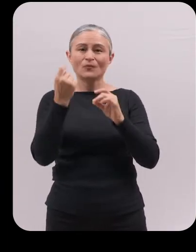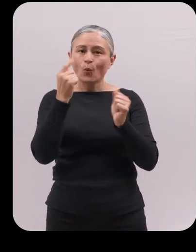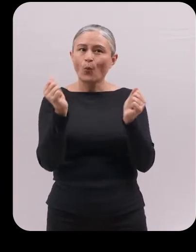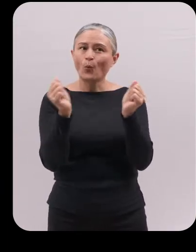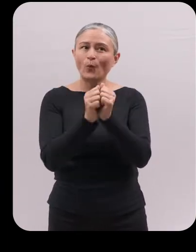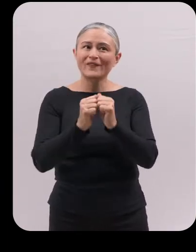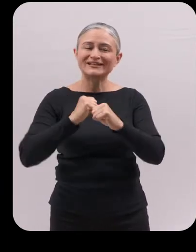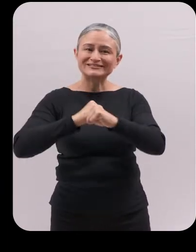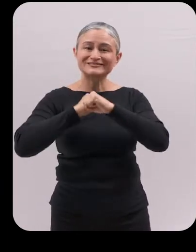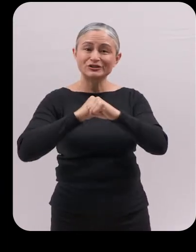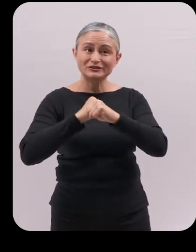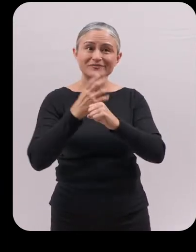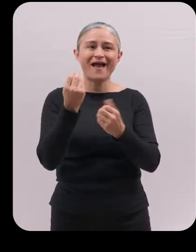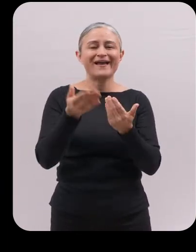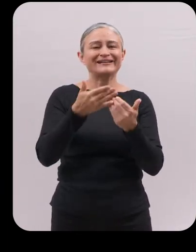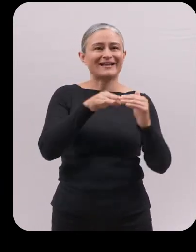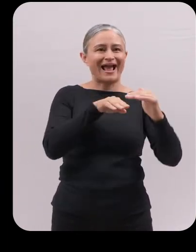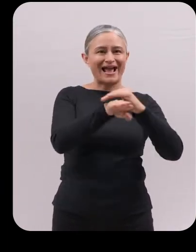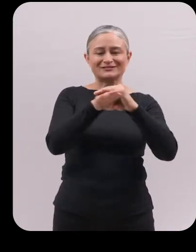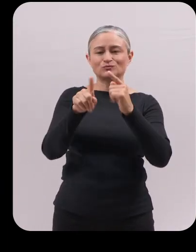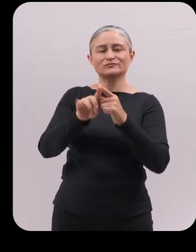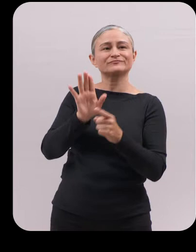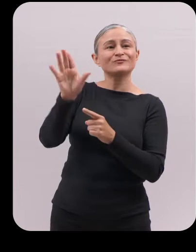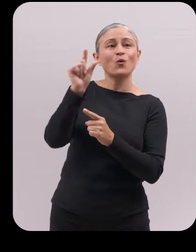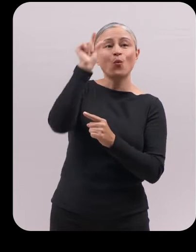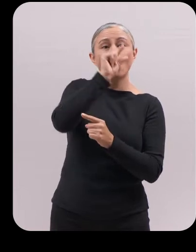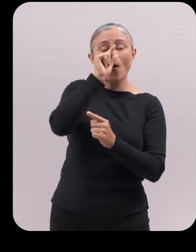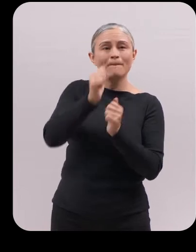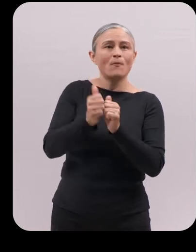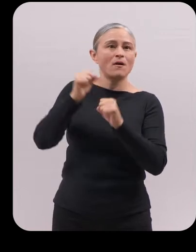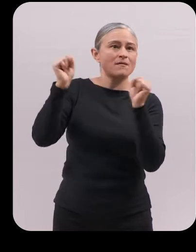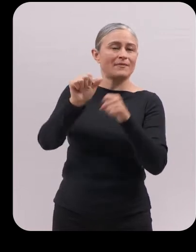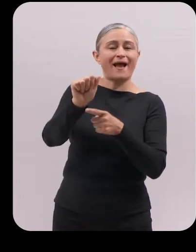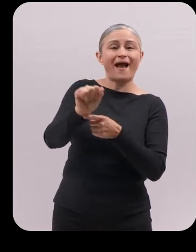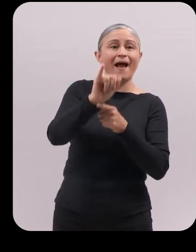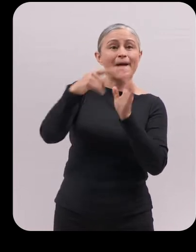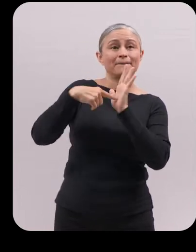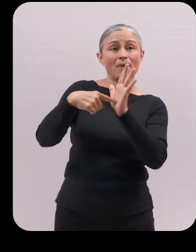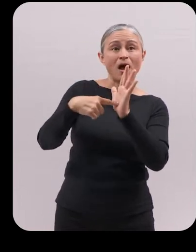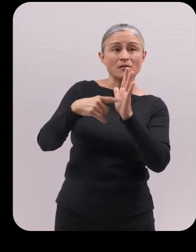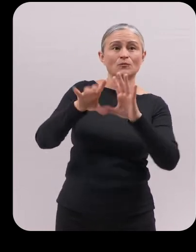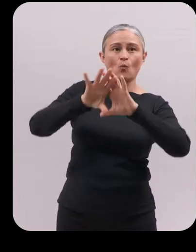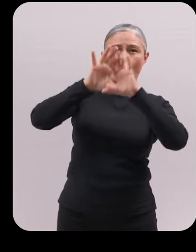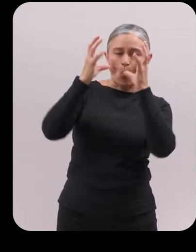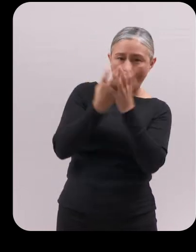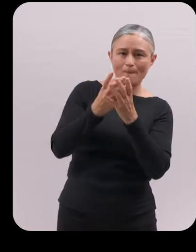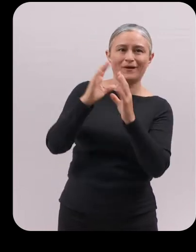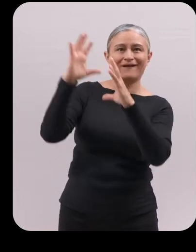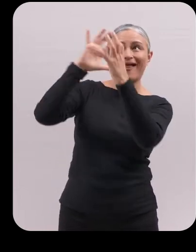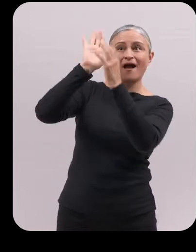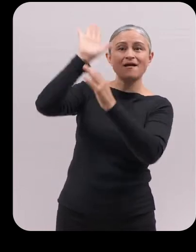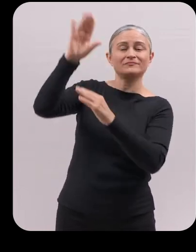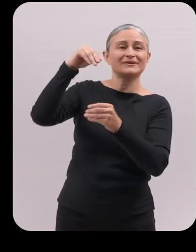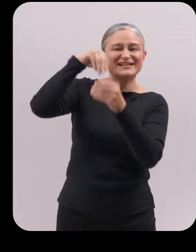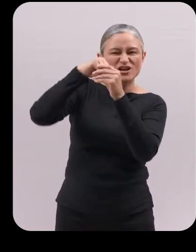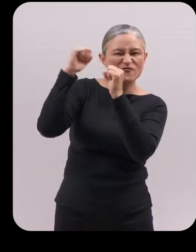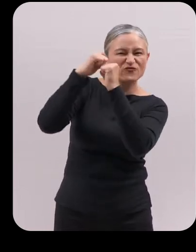with secure, easy access to Google's most capable AI models and global cloud